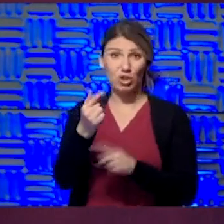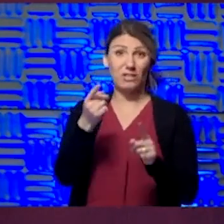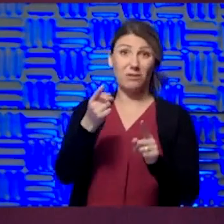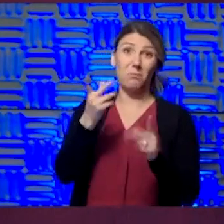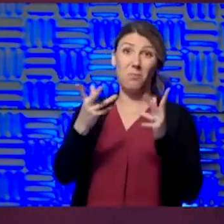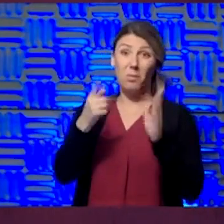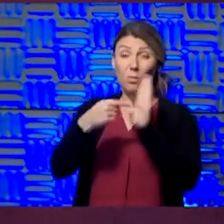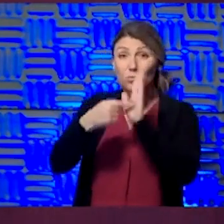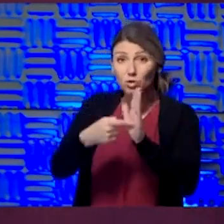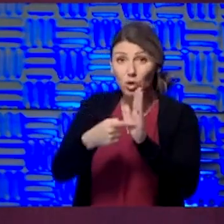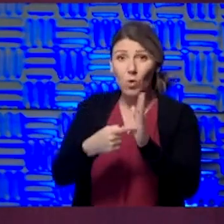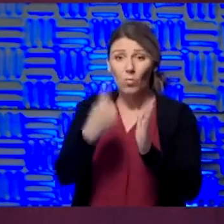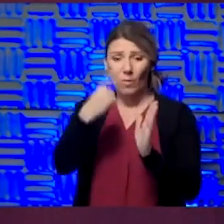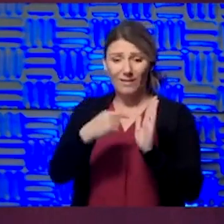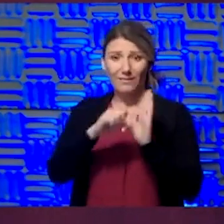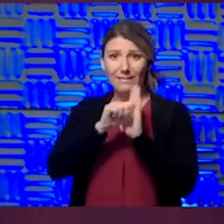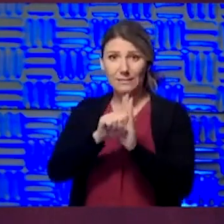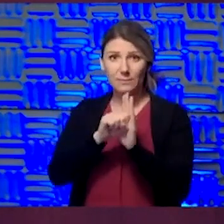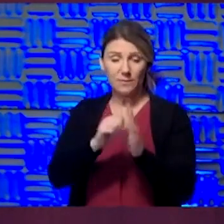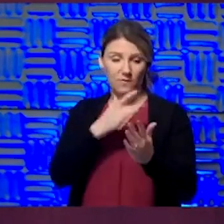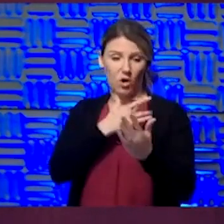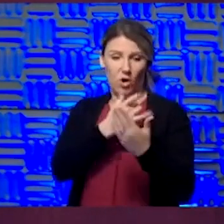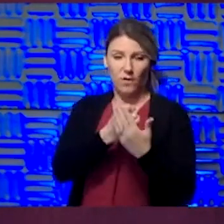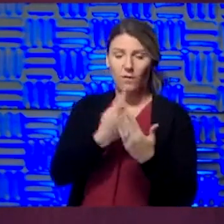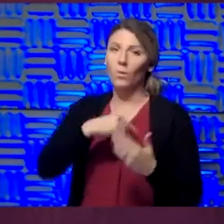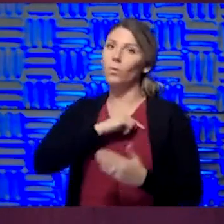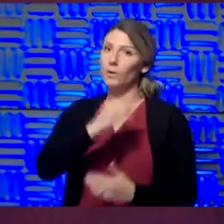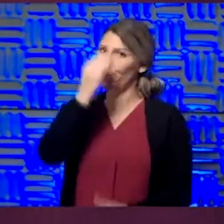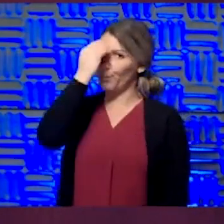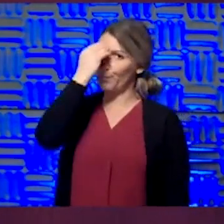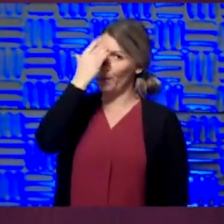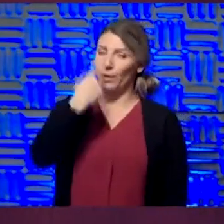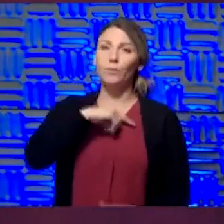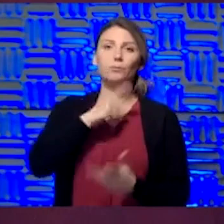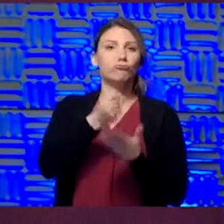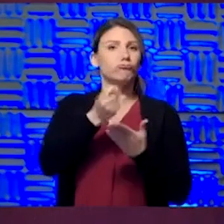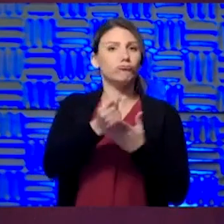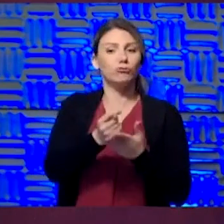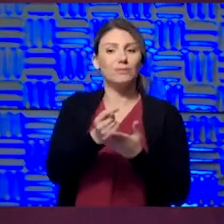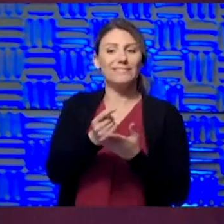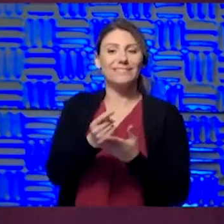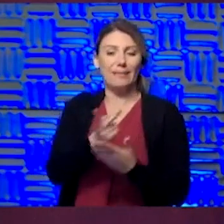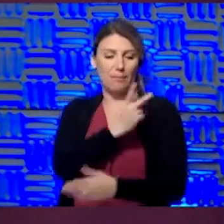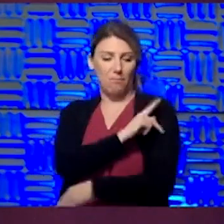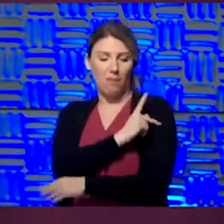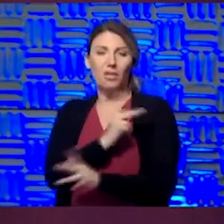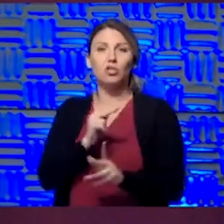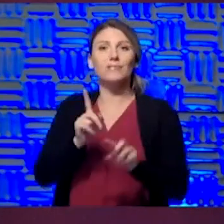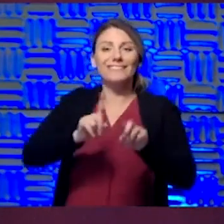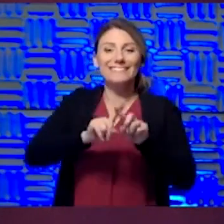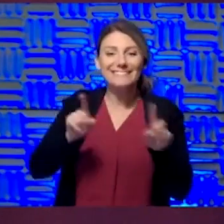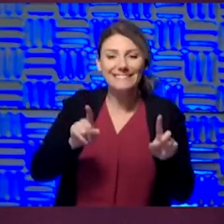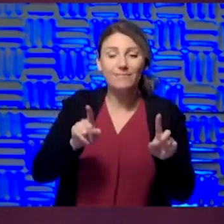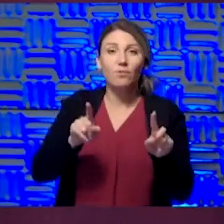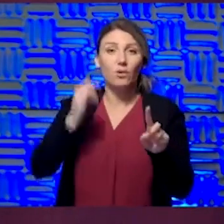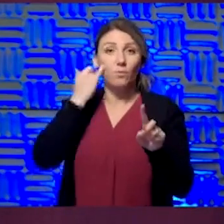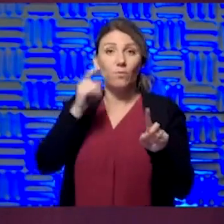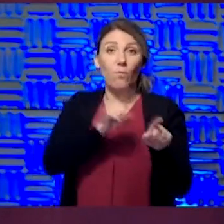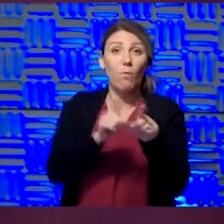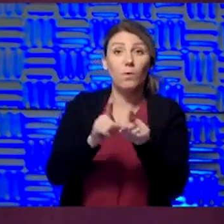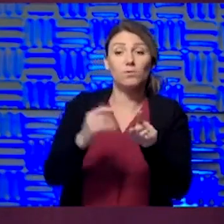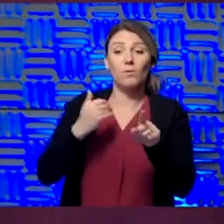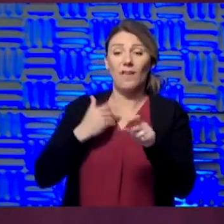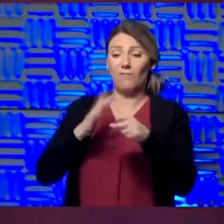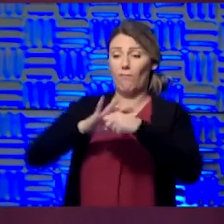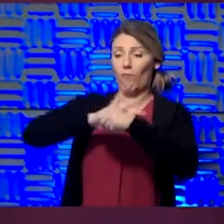attack. So we are very much aware of that, and we are treating those patients differently if they also have